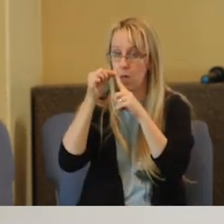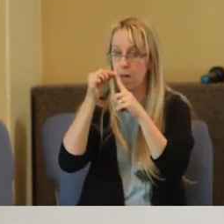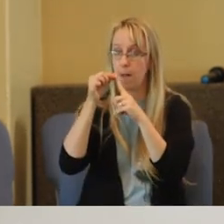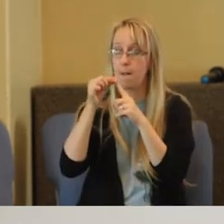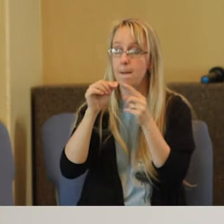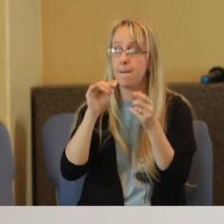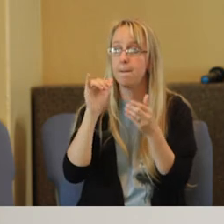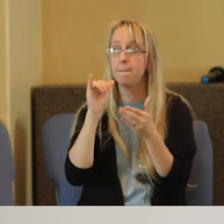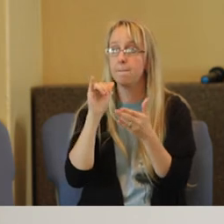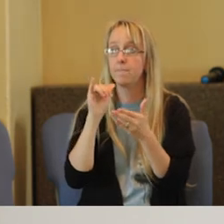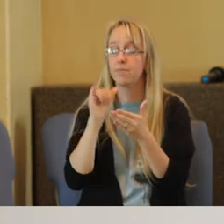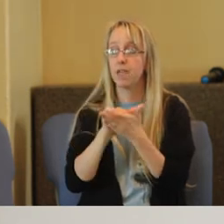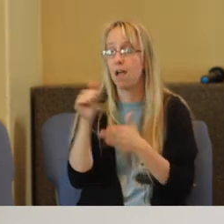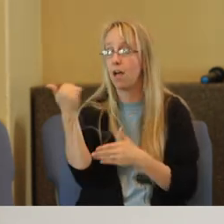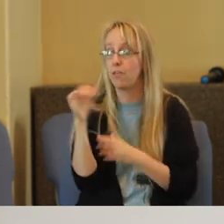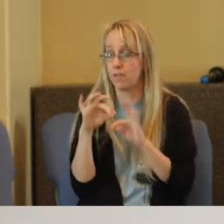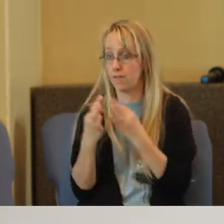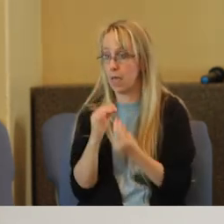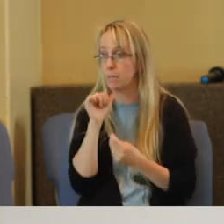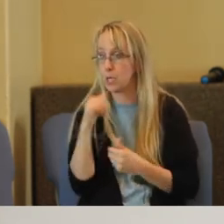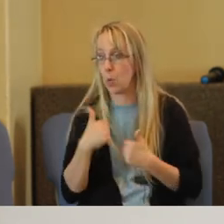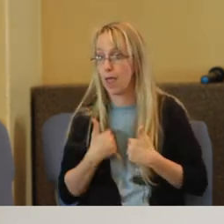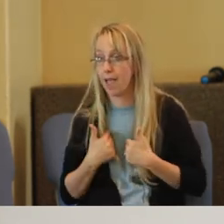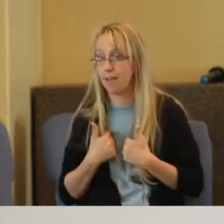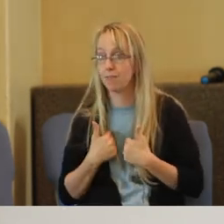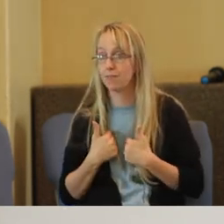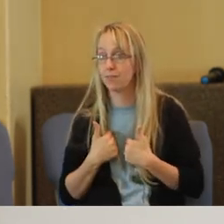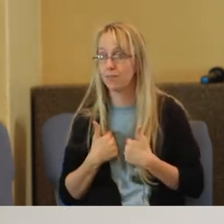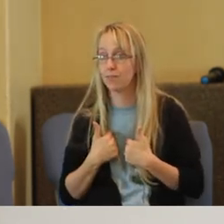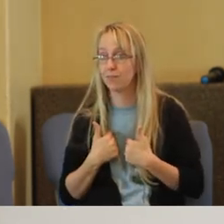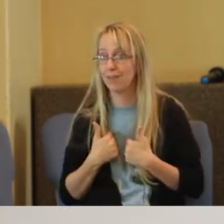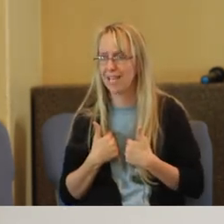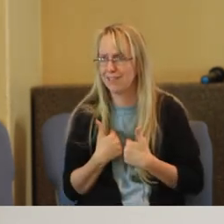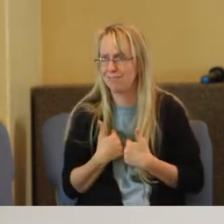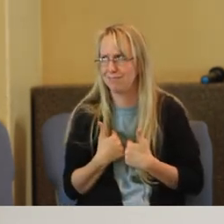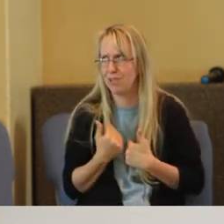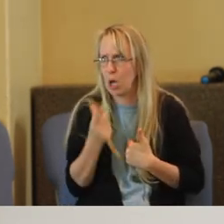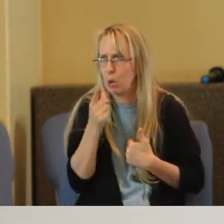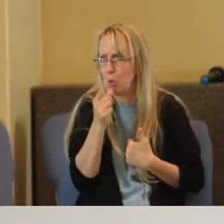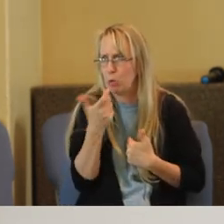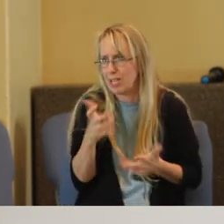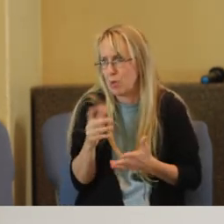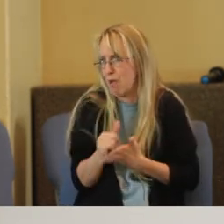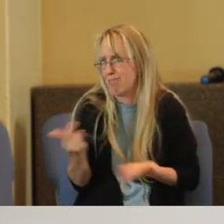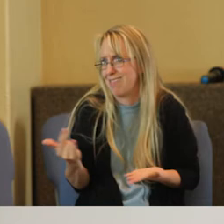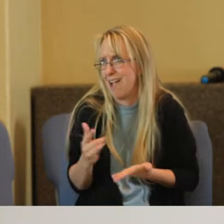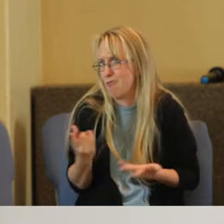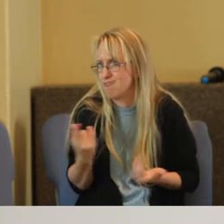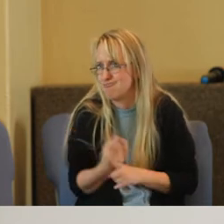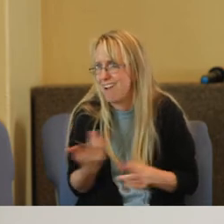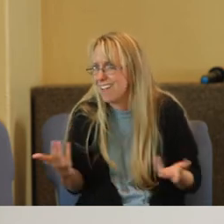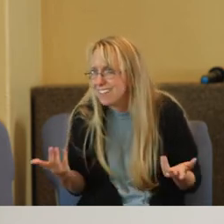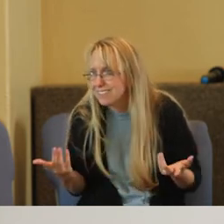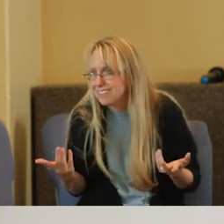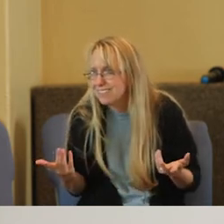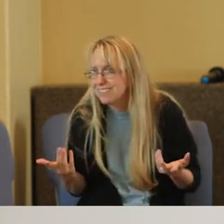have. And who doesn't want that, right? Who doesn't want that?